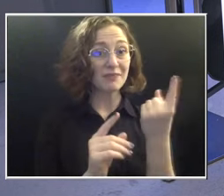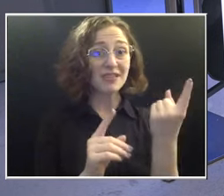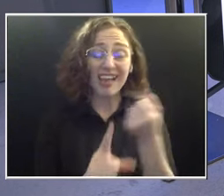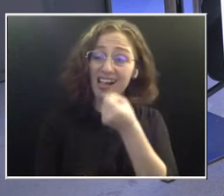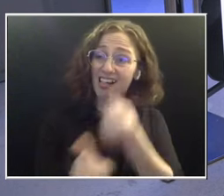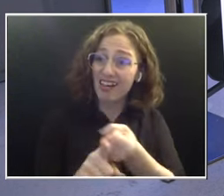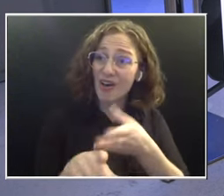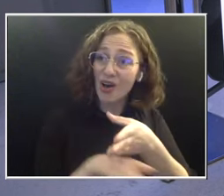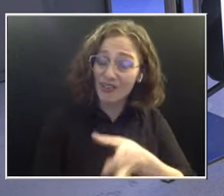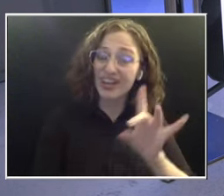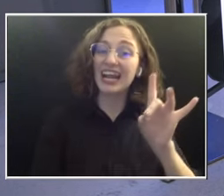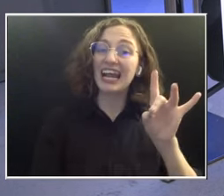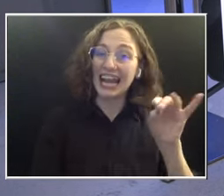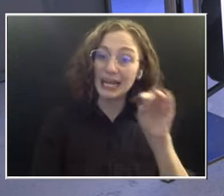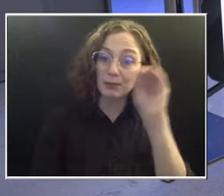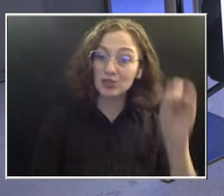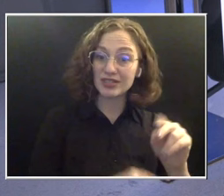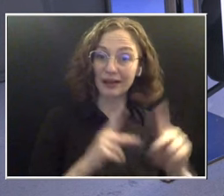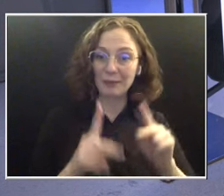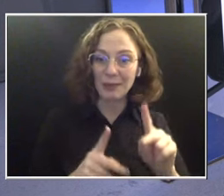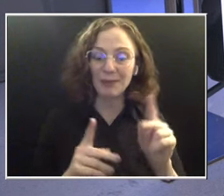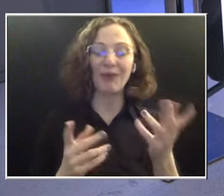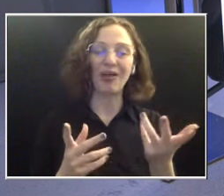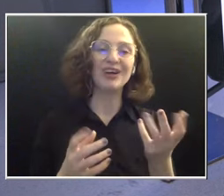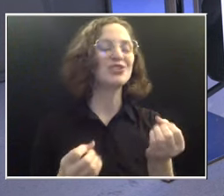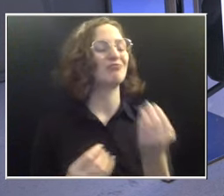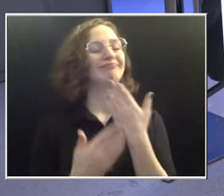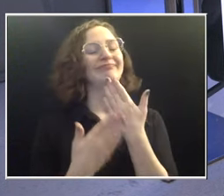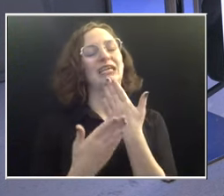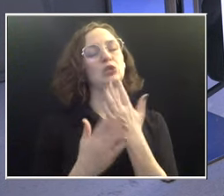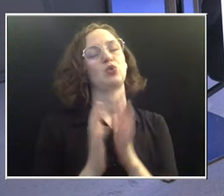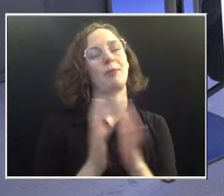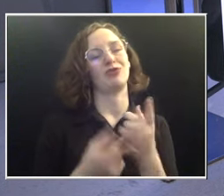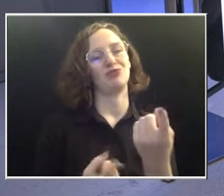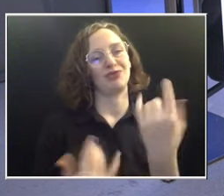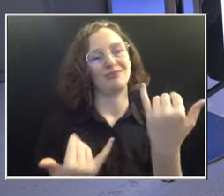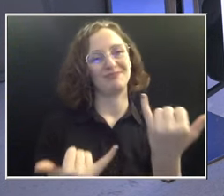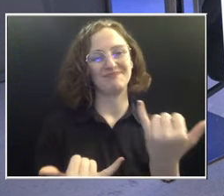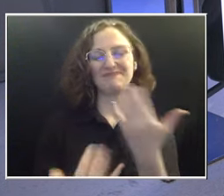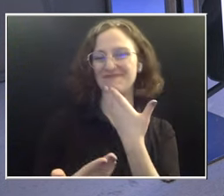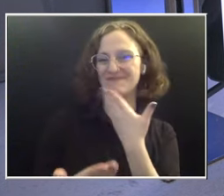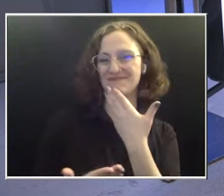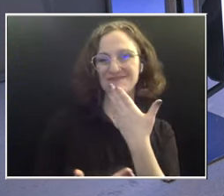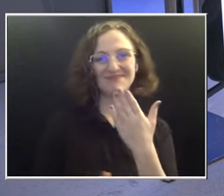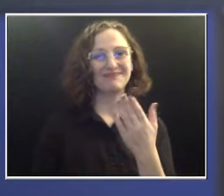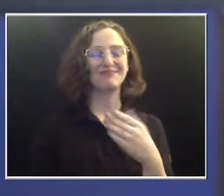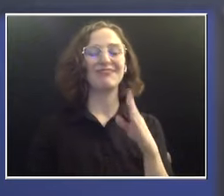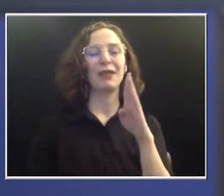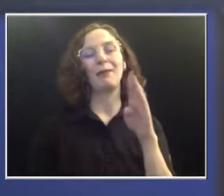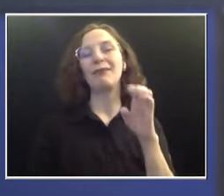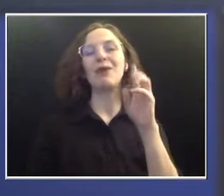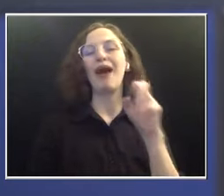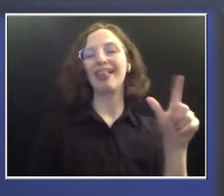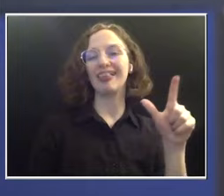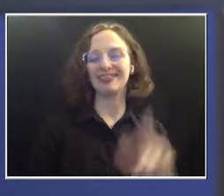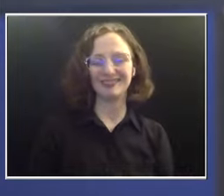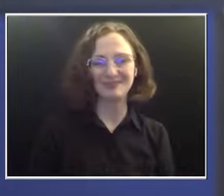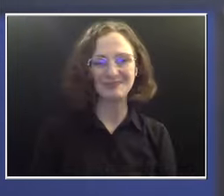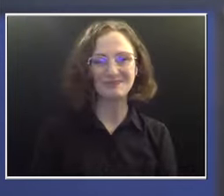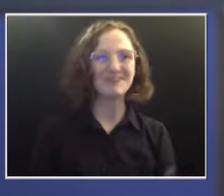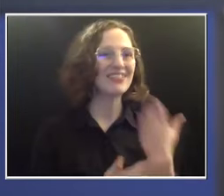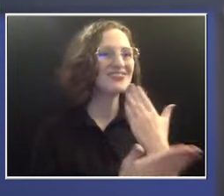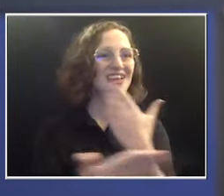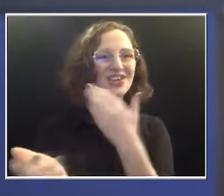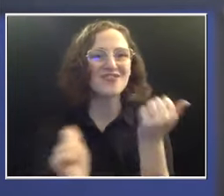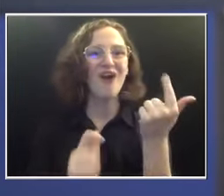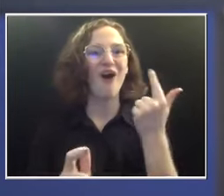do the math, people. Do the math. Thank you so much for being here with us today. We appreciate it. having me. Just be well, okay? Thank you. All right, thank you to all of our guests. Thanks to all of our viewers for